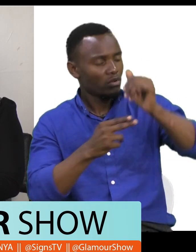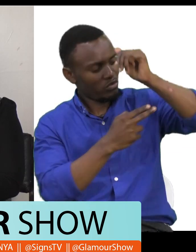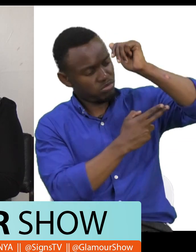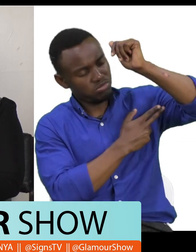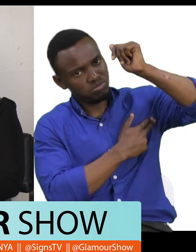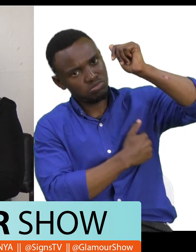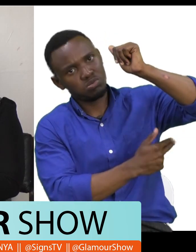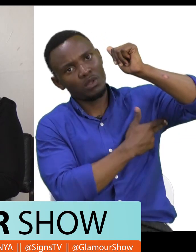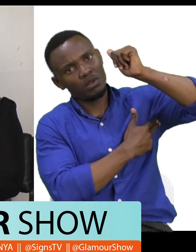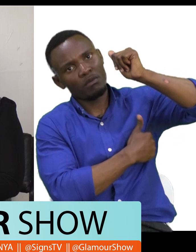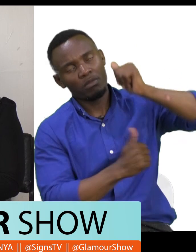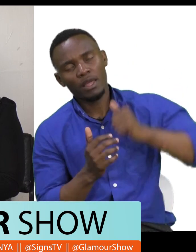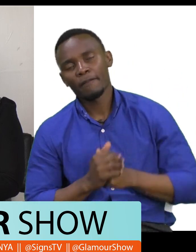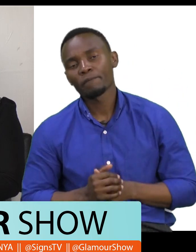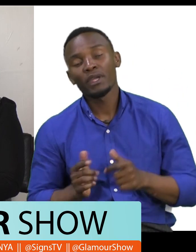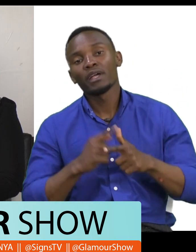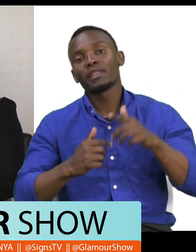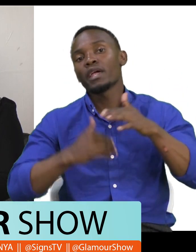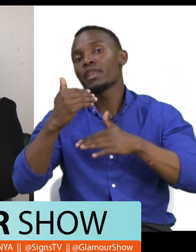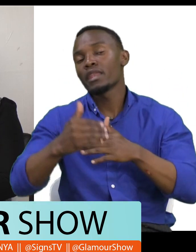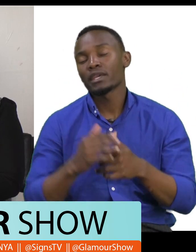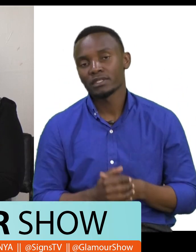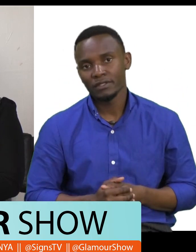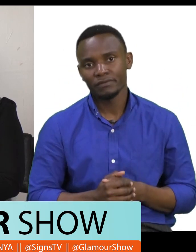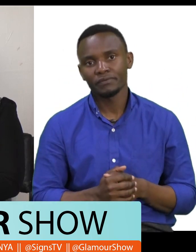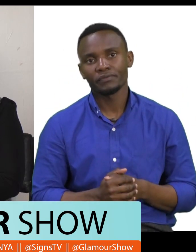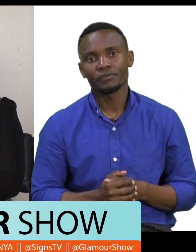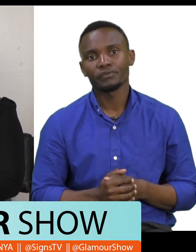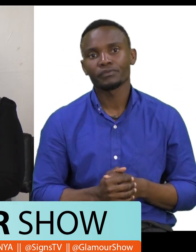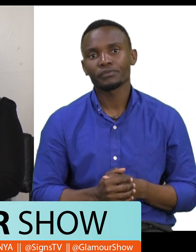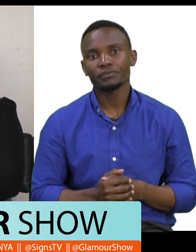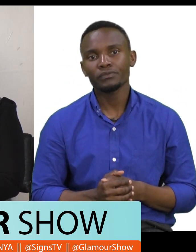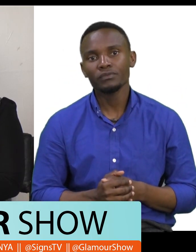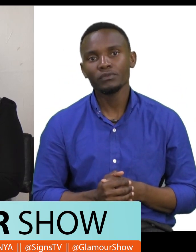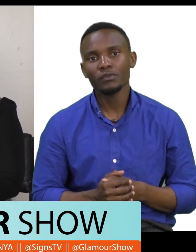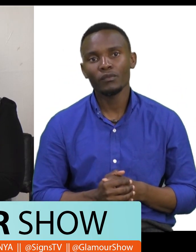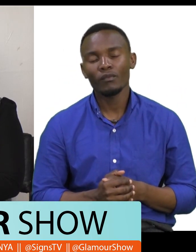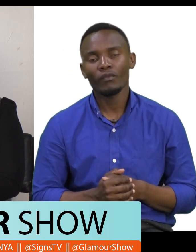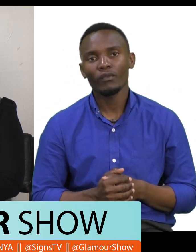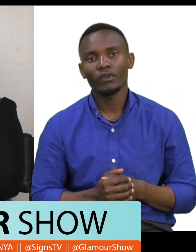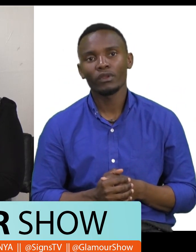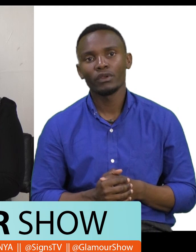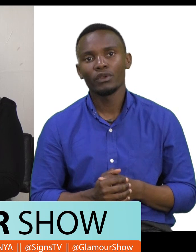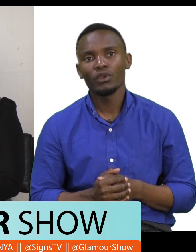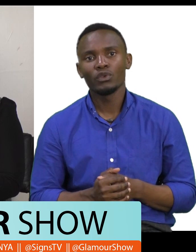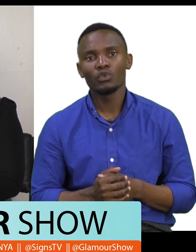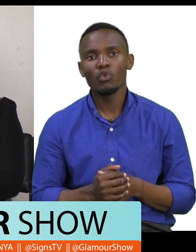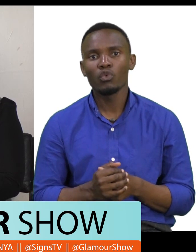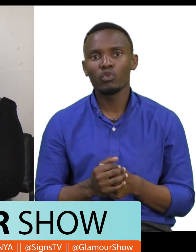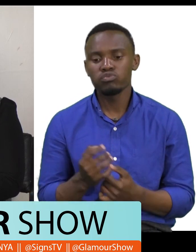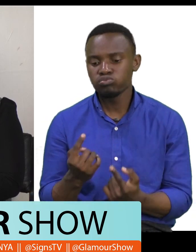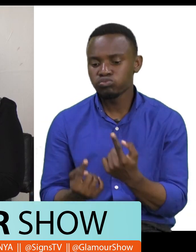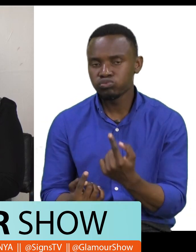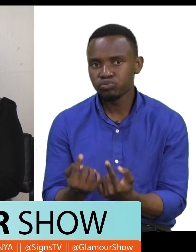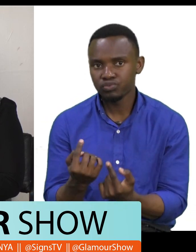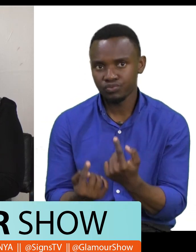wax. Then after that, after cleansing, you will eat your wax,